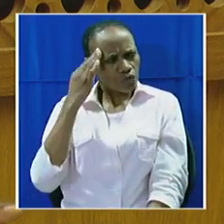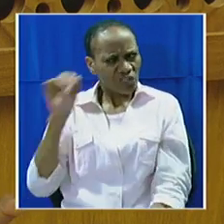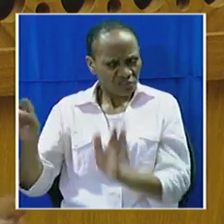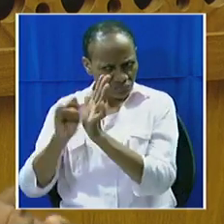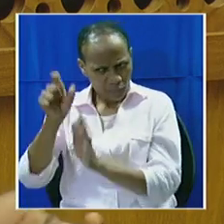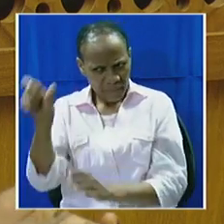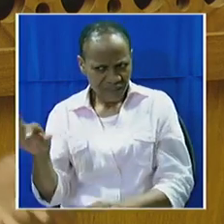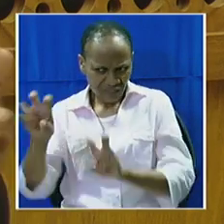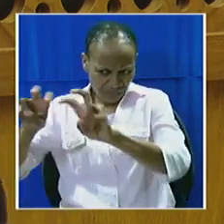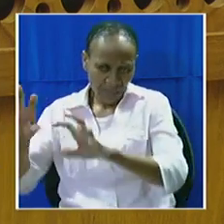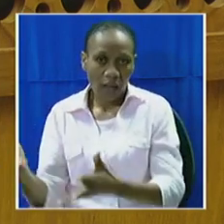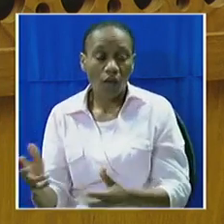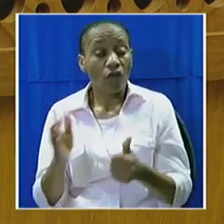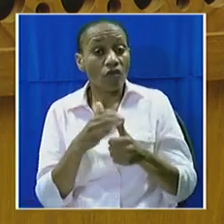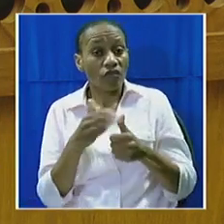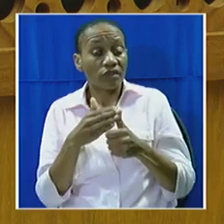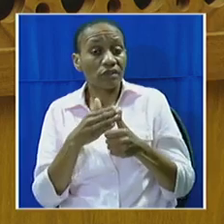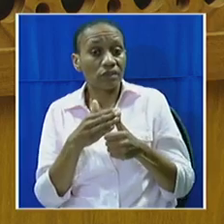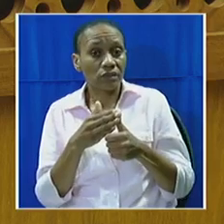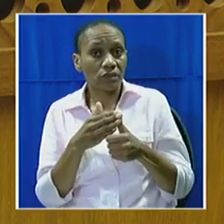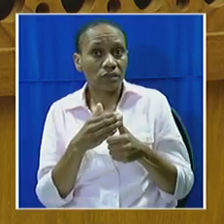into account. Firstly, the issue of